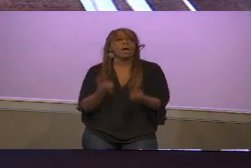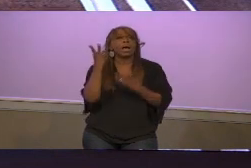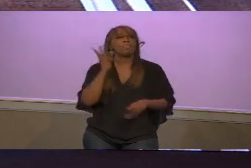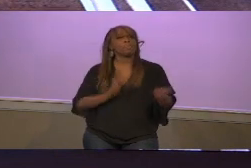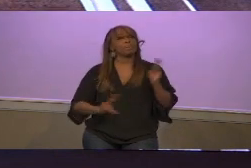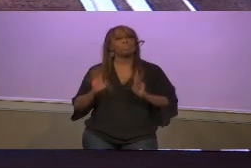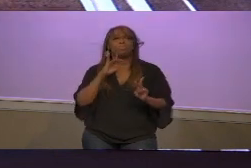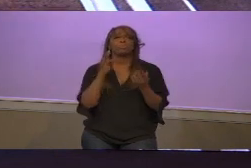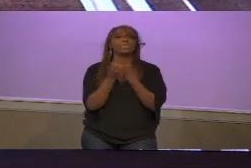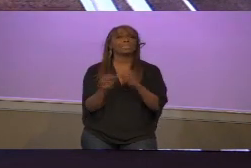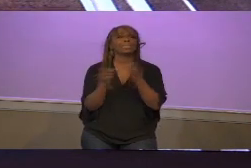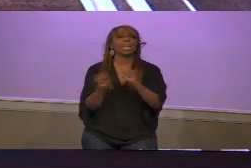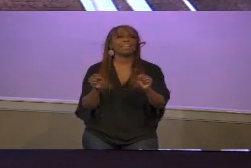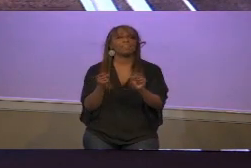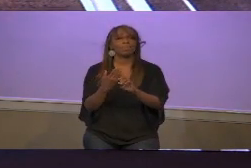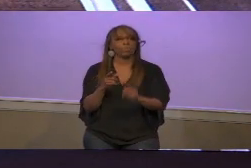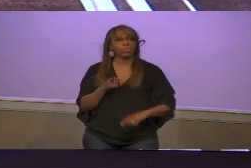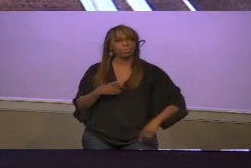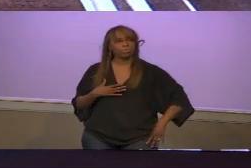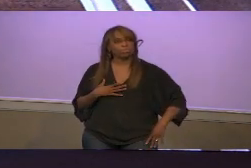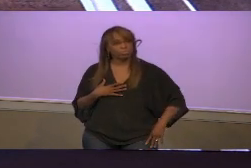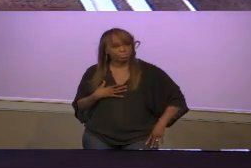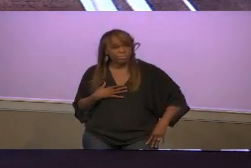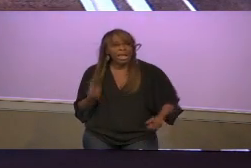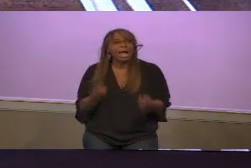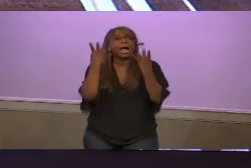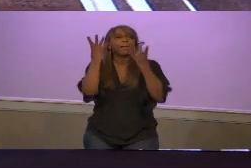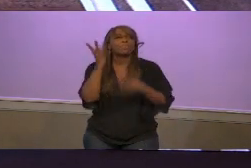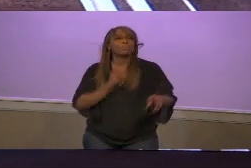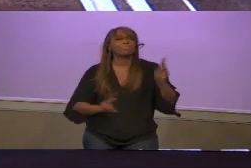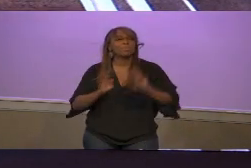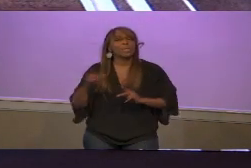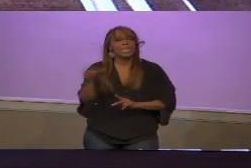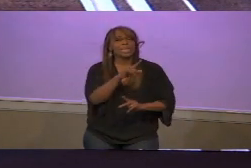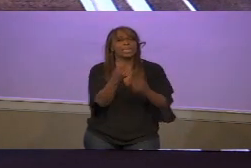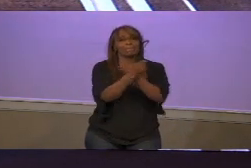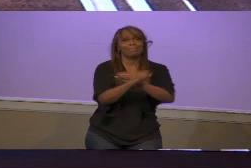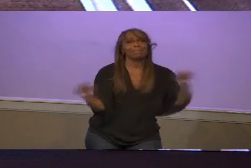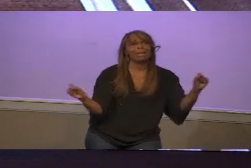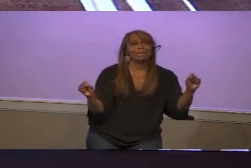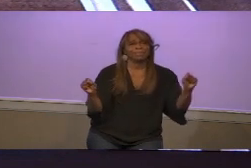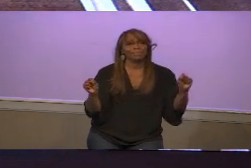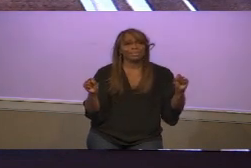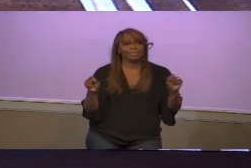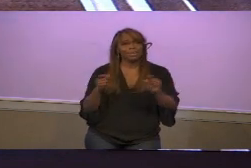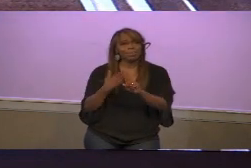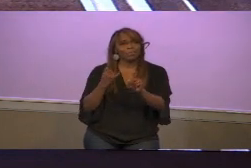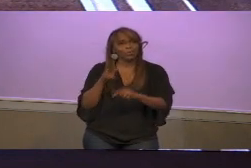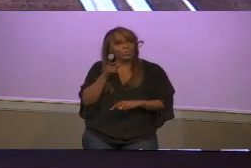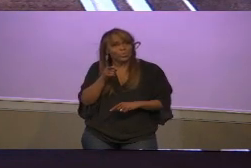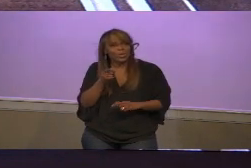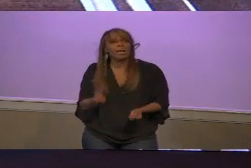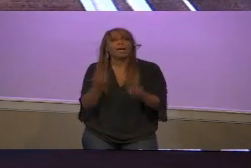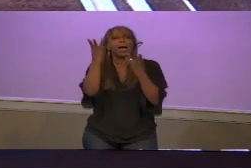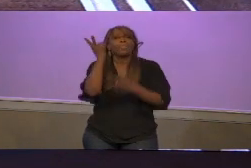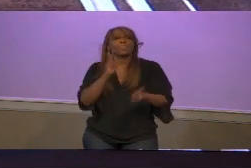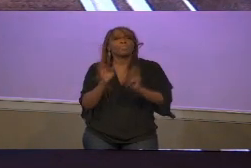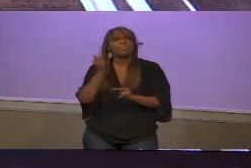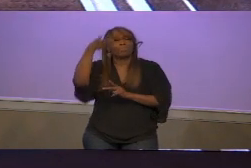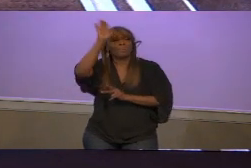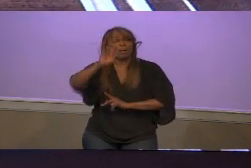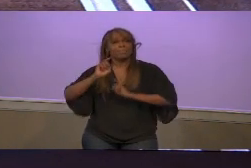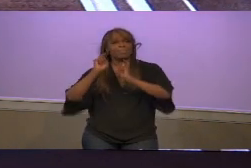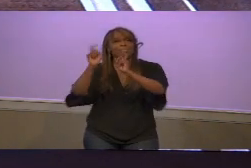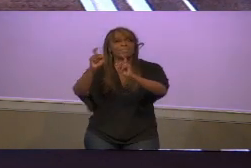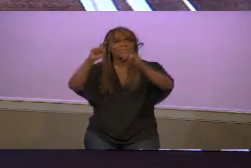could he have saved before he saved you? How many people could he have delivered before he delivered you? How many people could he have given